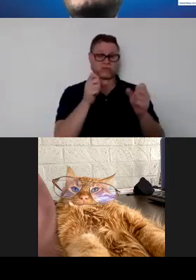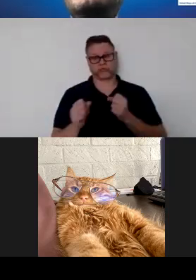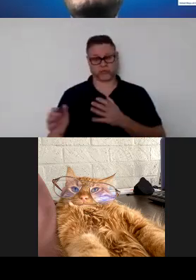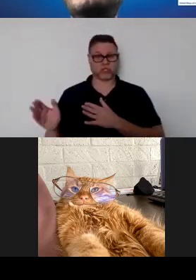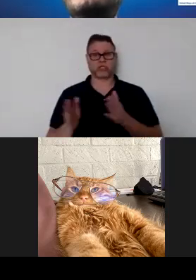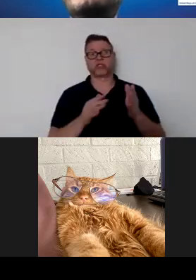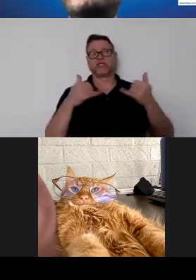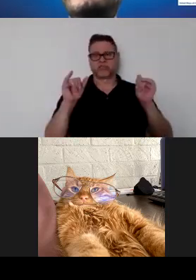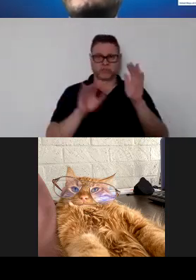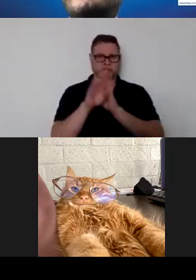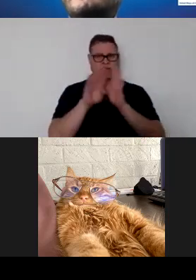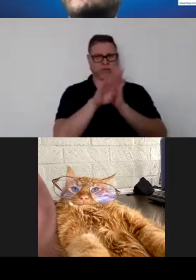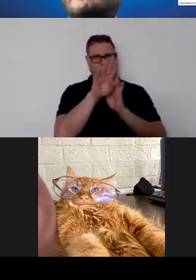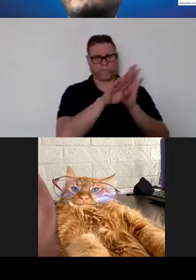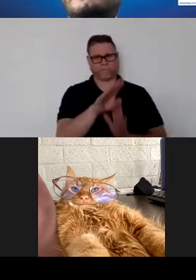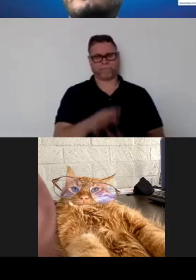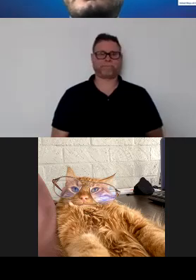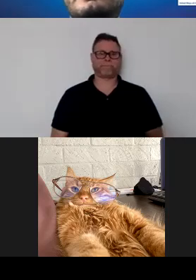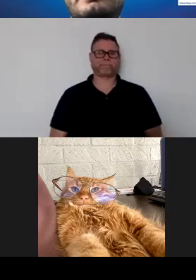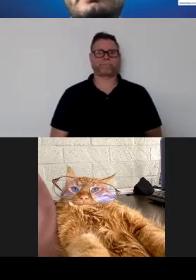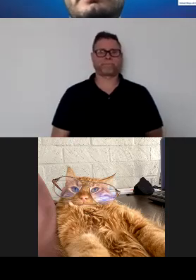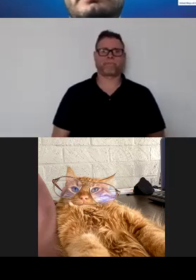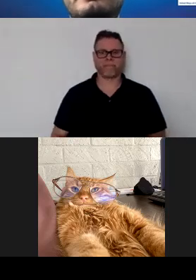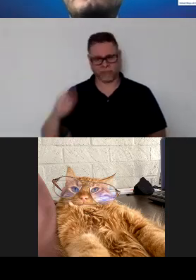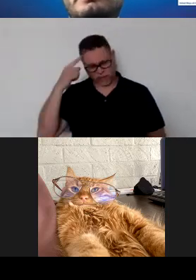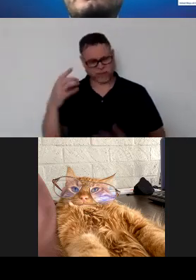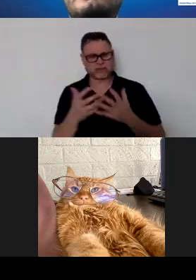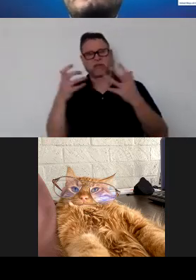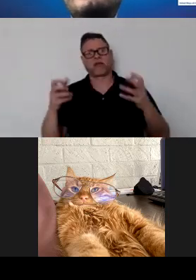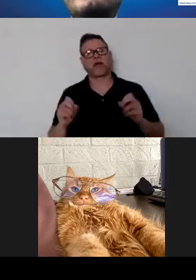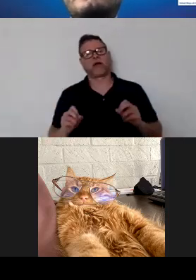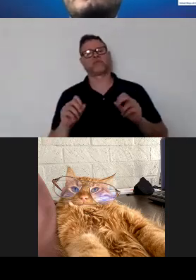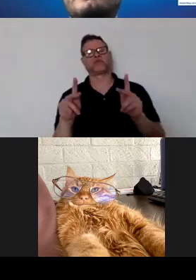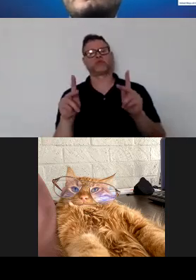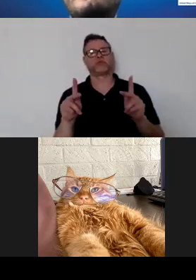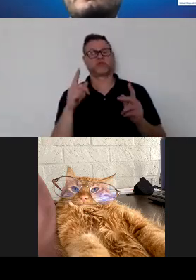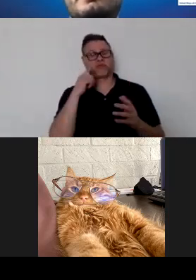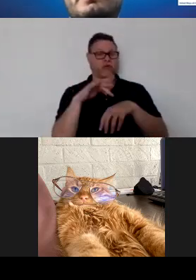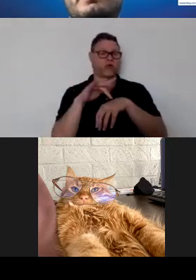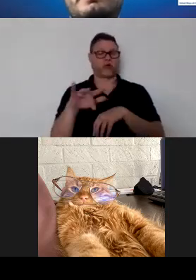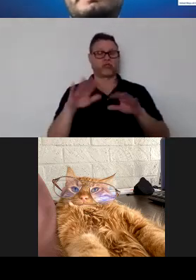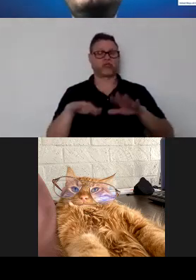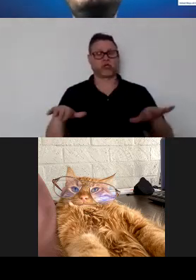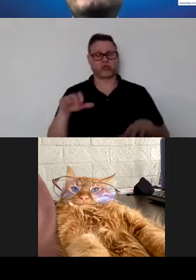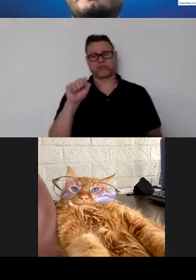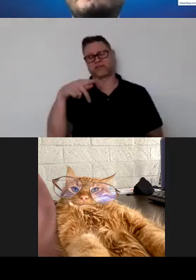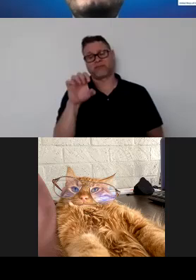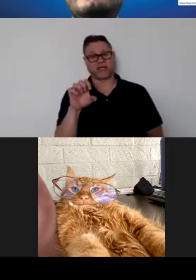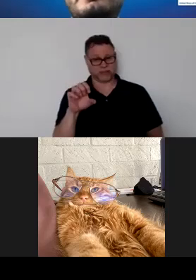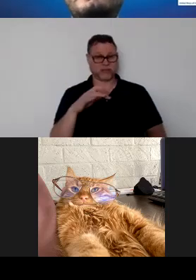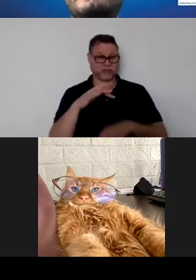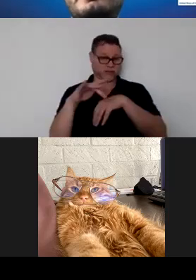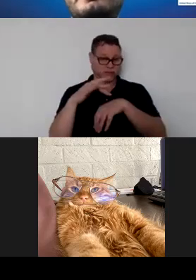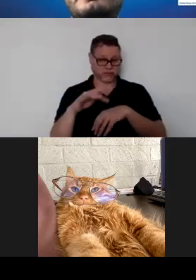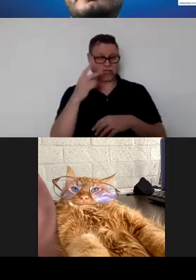developed. I think there's a lot of opportunity, there for that early childhood space. And, I've